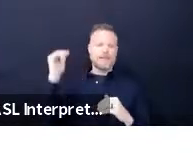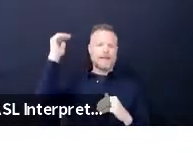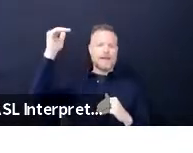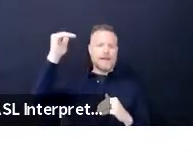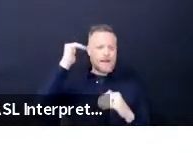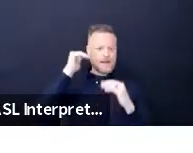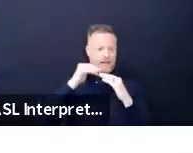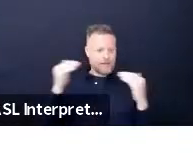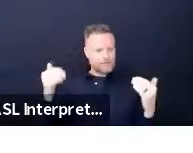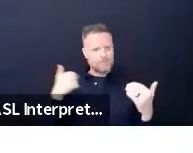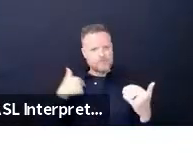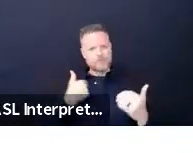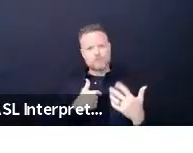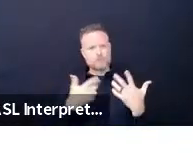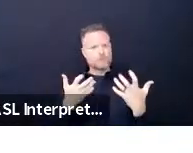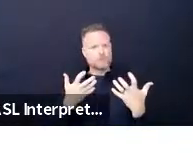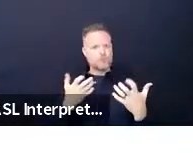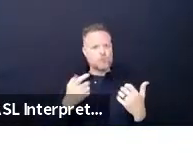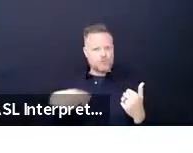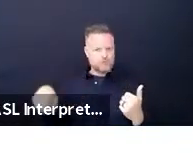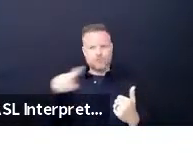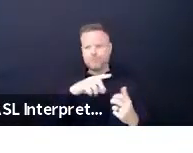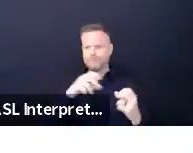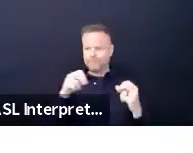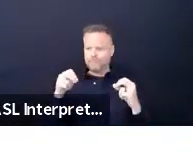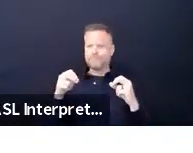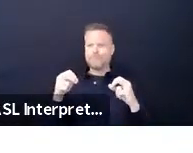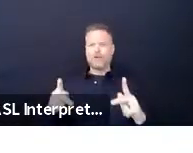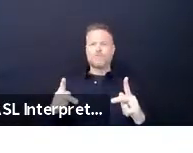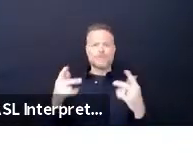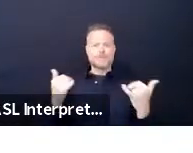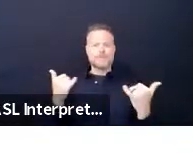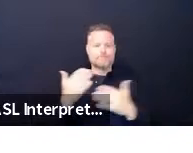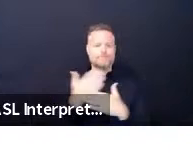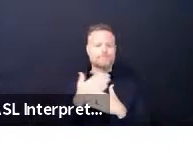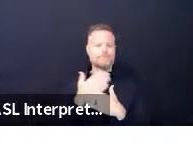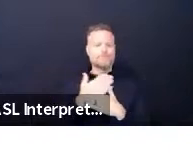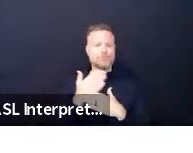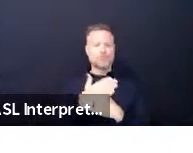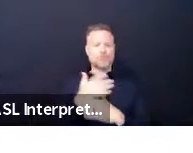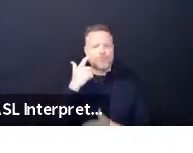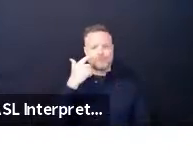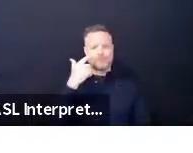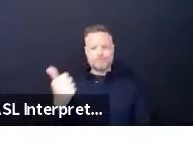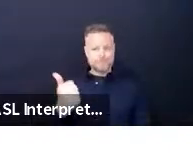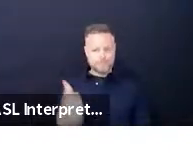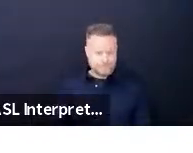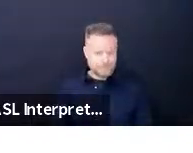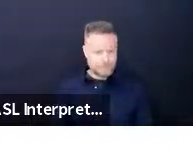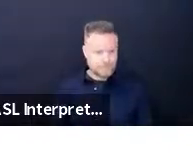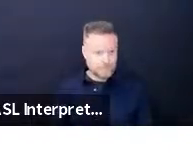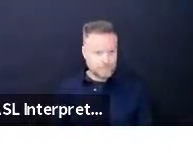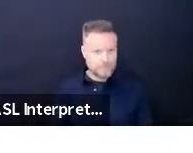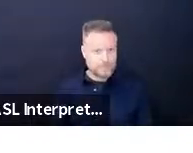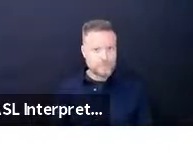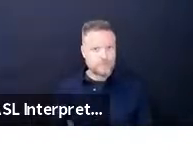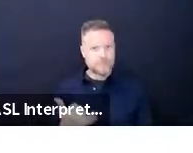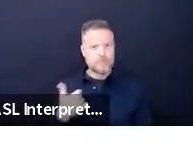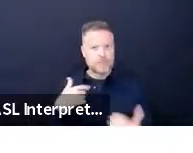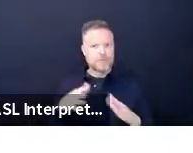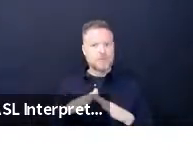want to give an opportunity for everyone to come forward and share as they would like. So with that, I will open